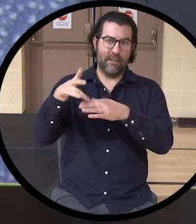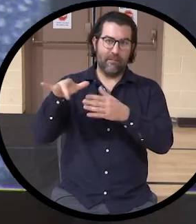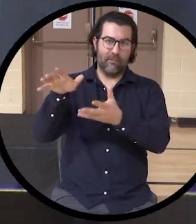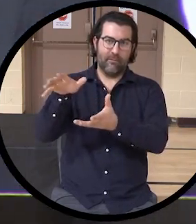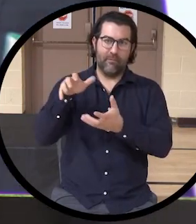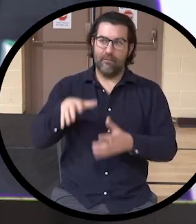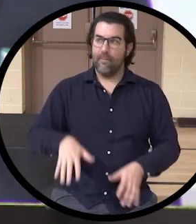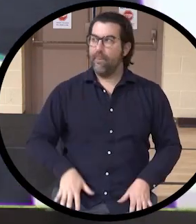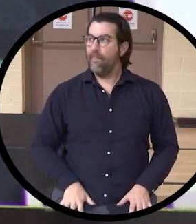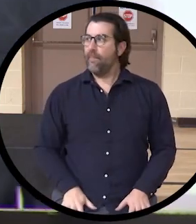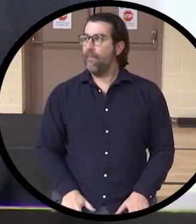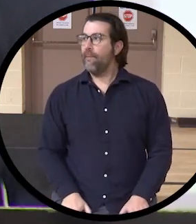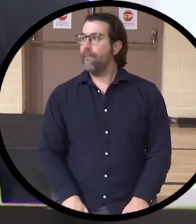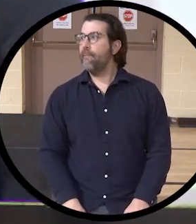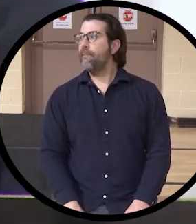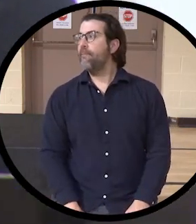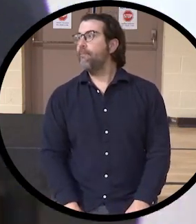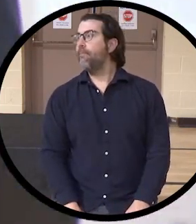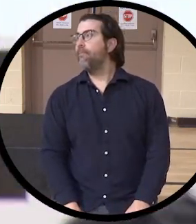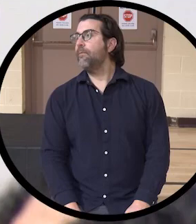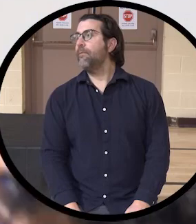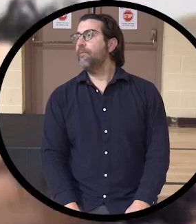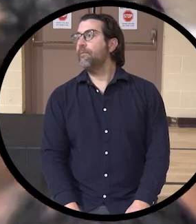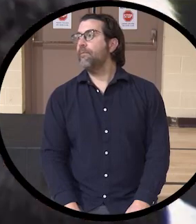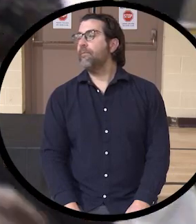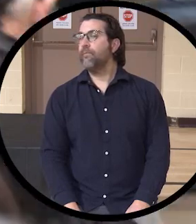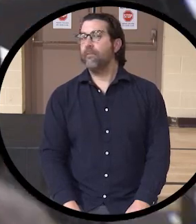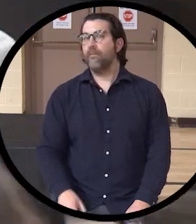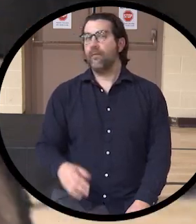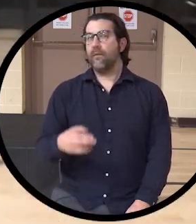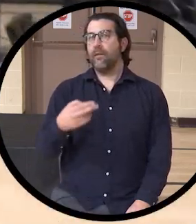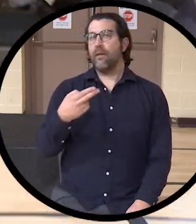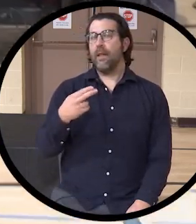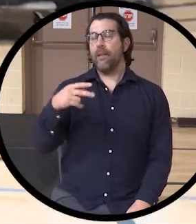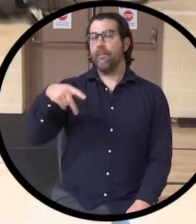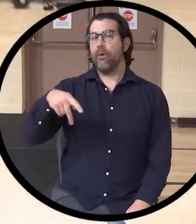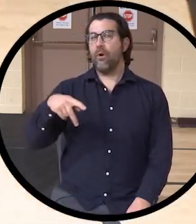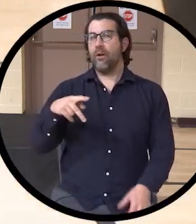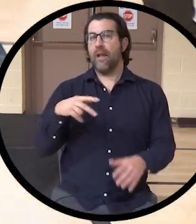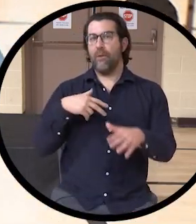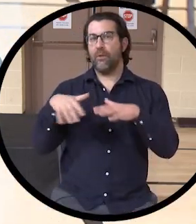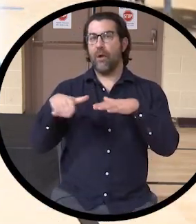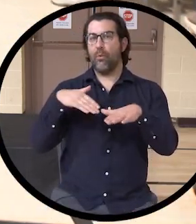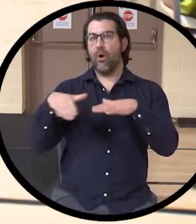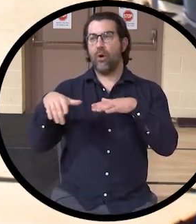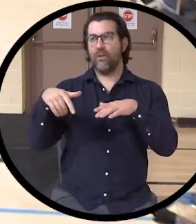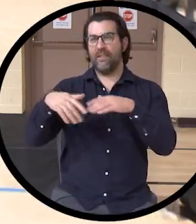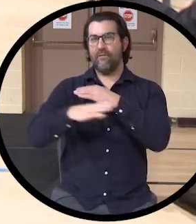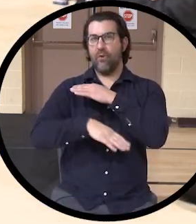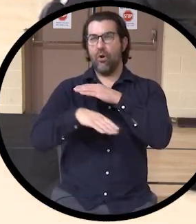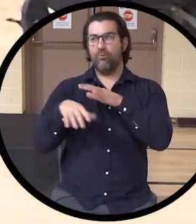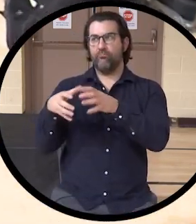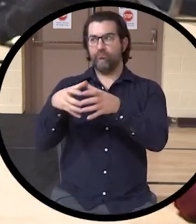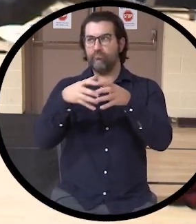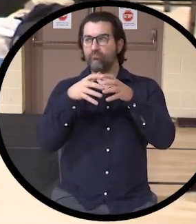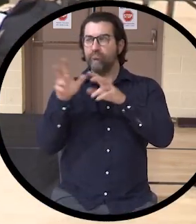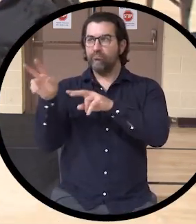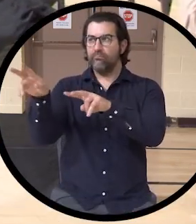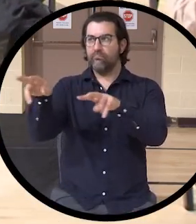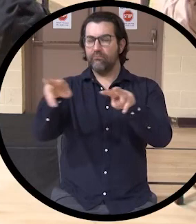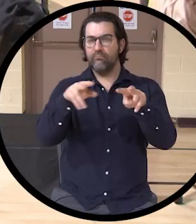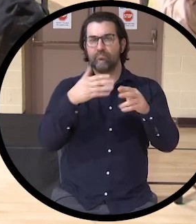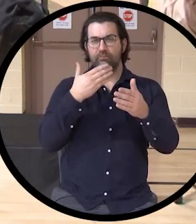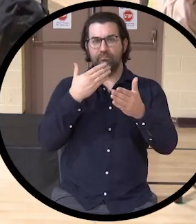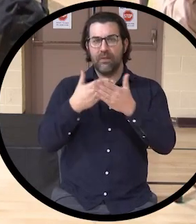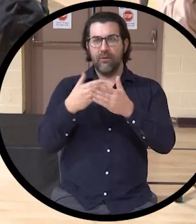Question here. Yep. I'm on the Hillsborough City Council. I was on the walkthrough as well, so thank you for reflecting a lot of the things that we talked about in